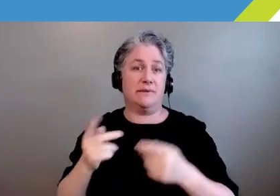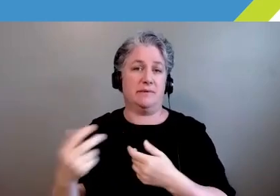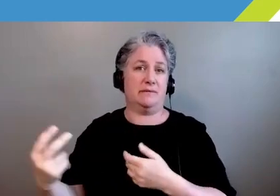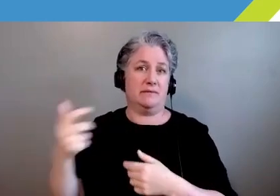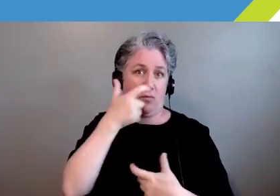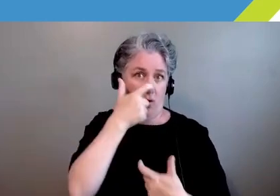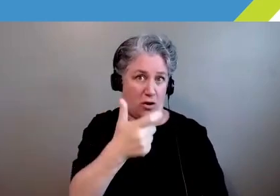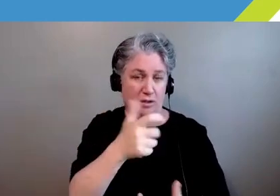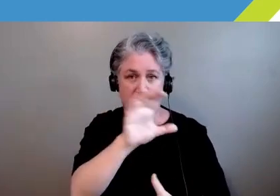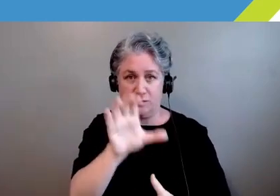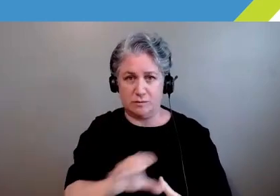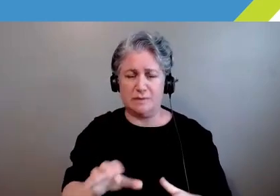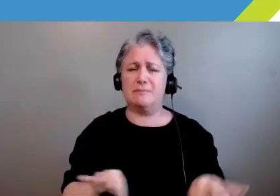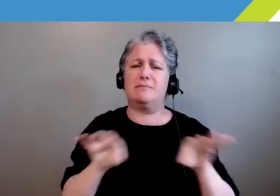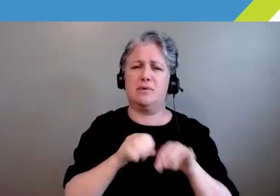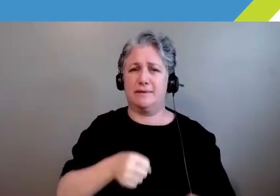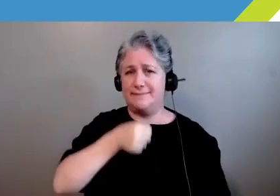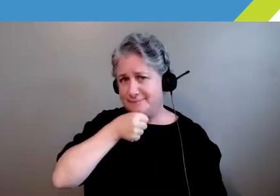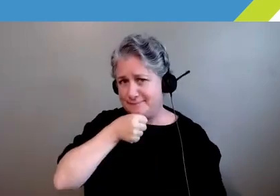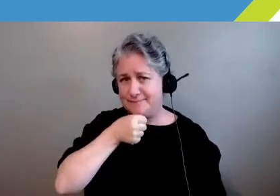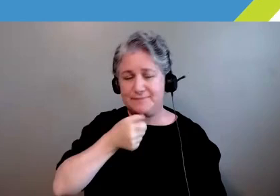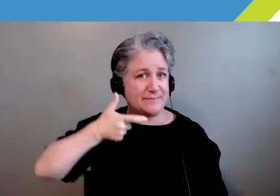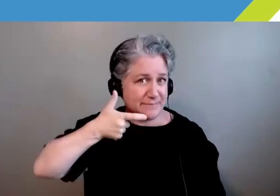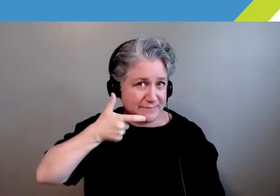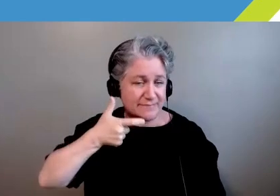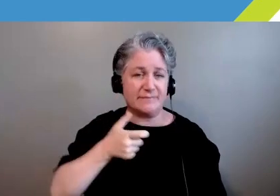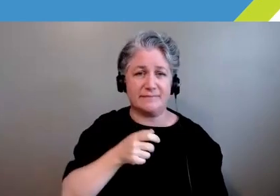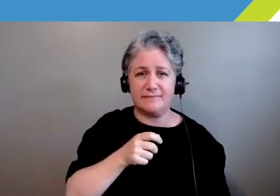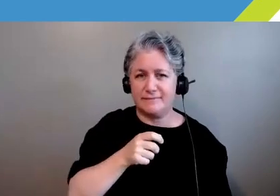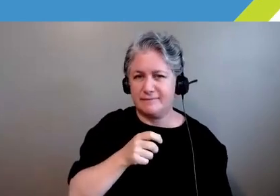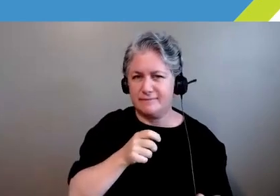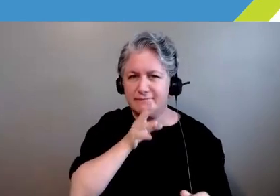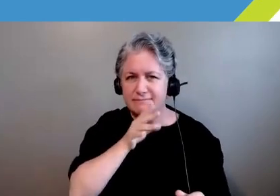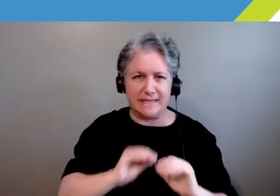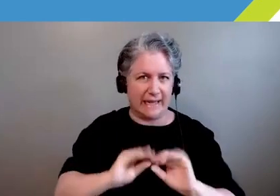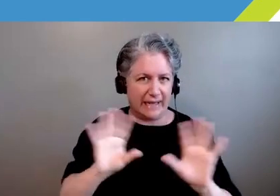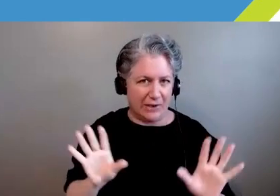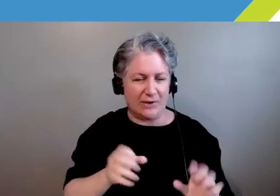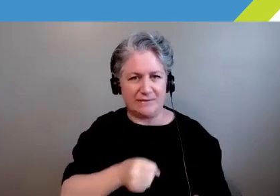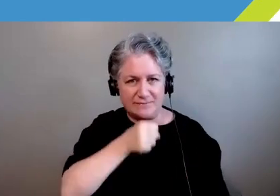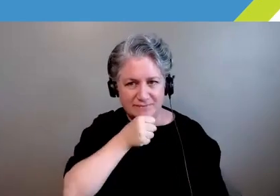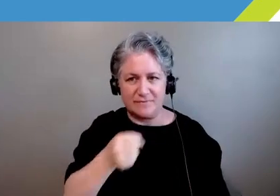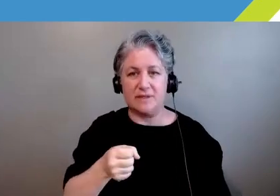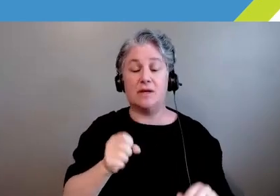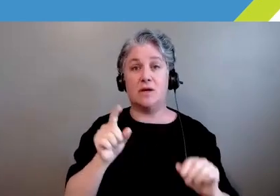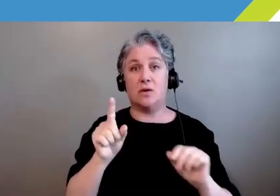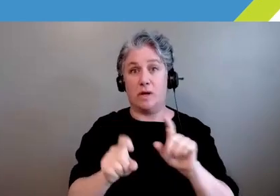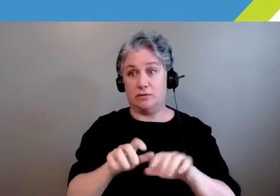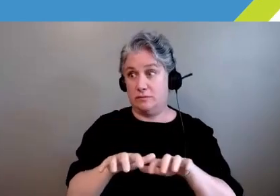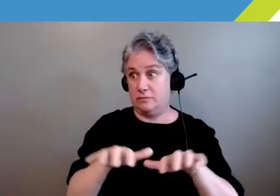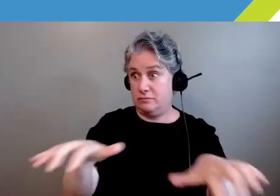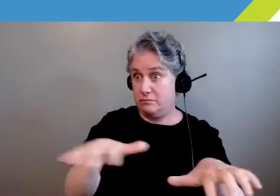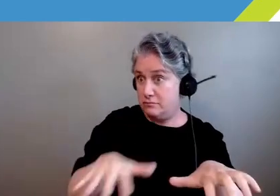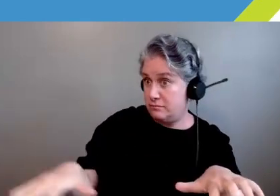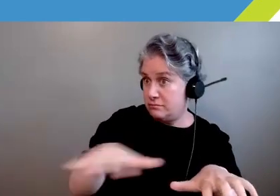and so it's really important to speak into the microphone. And for the questions, we will have people roaming with microphones,